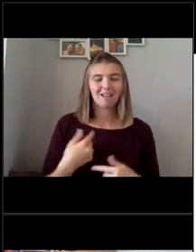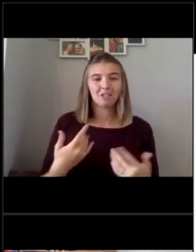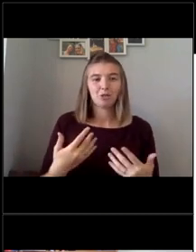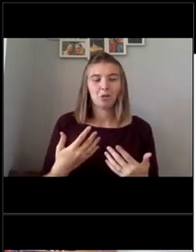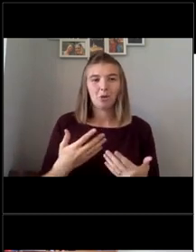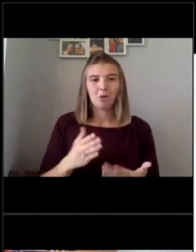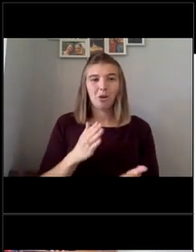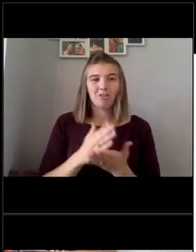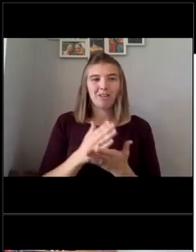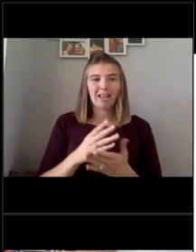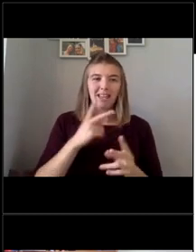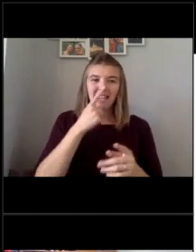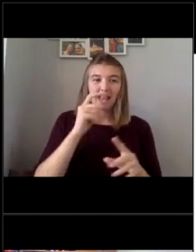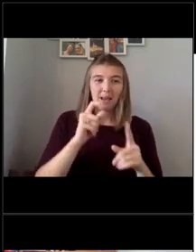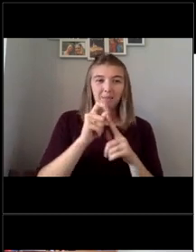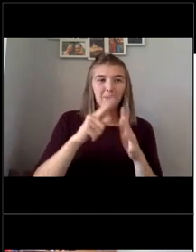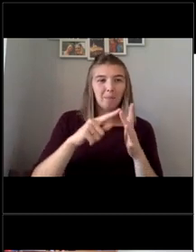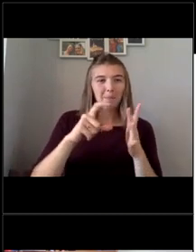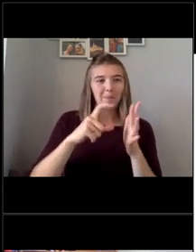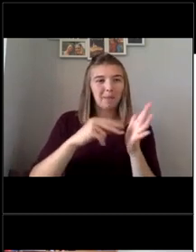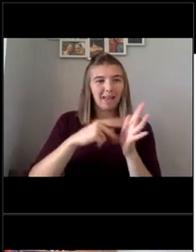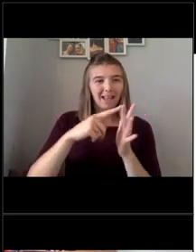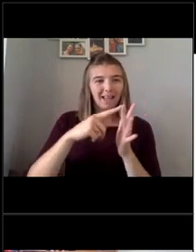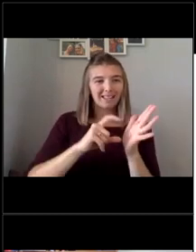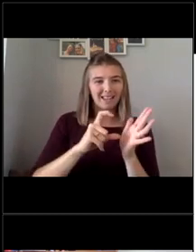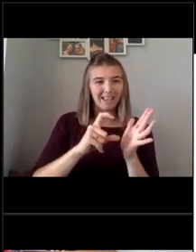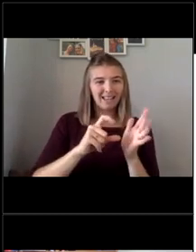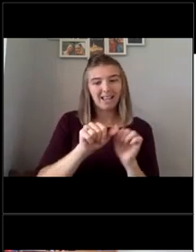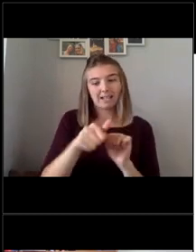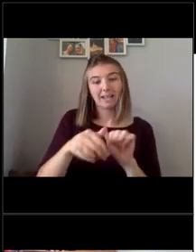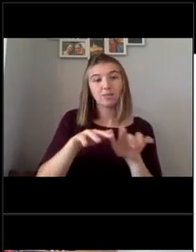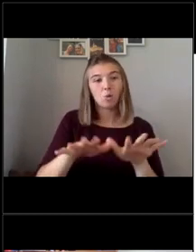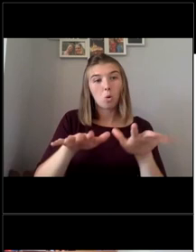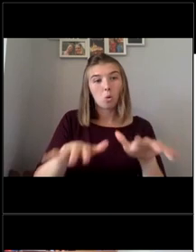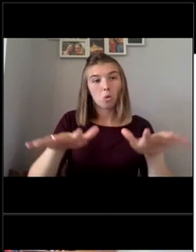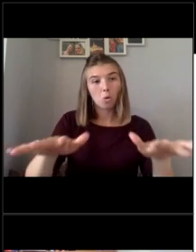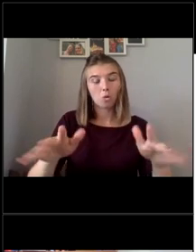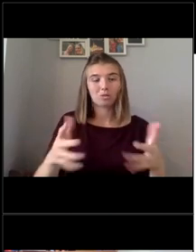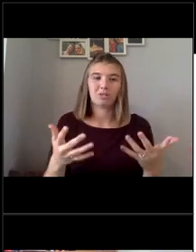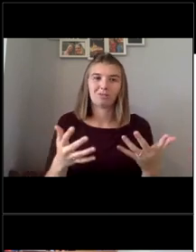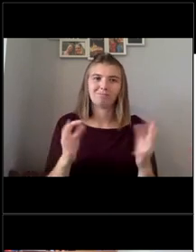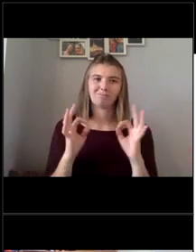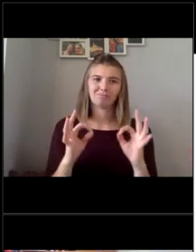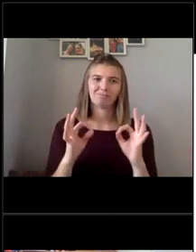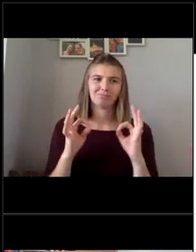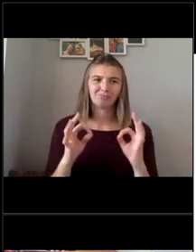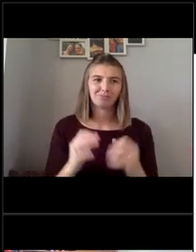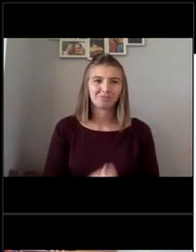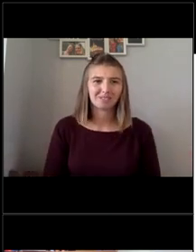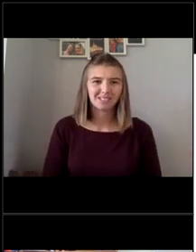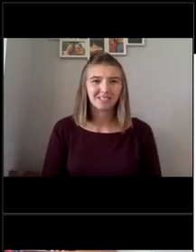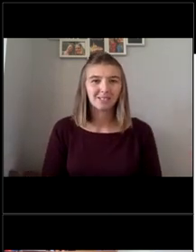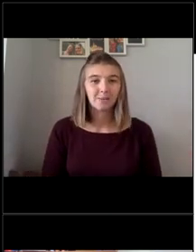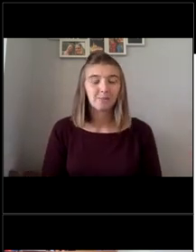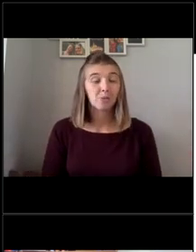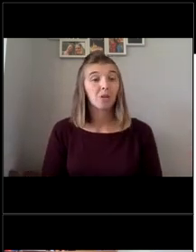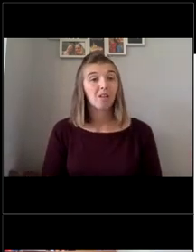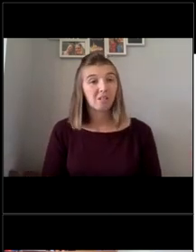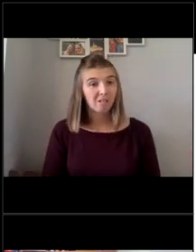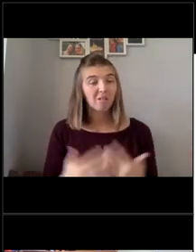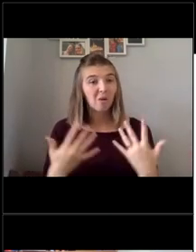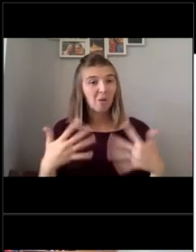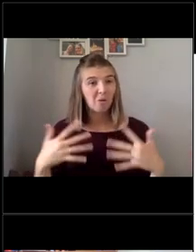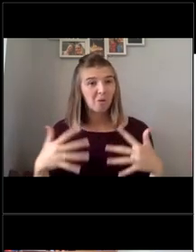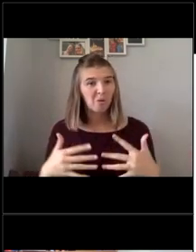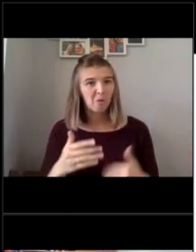by the ocean. So. Excellent. And it must be nice to have a diversity of different things to do as well. I guess once you unshackle